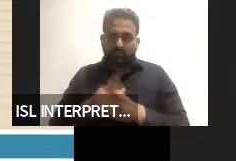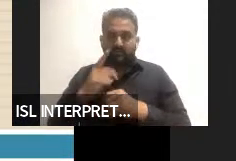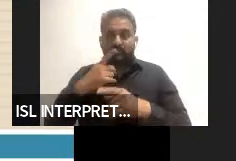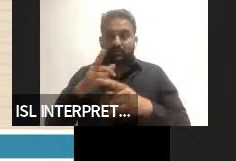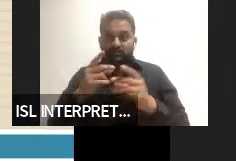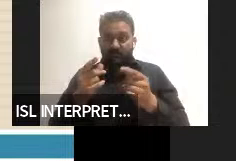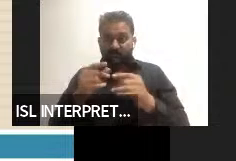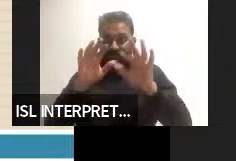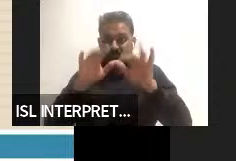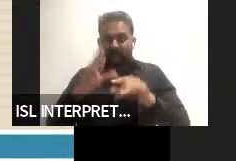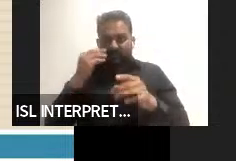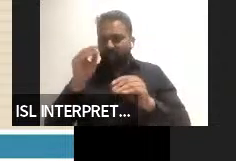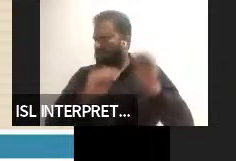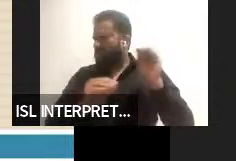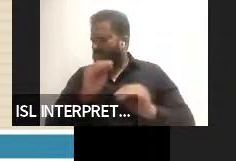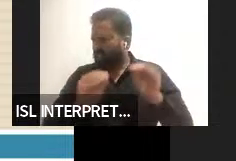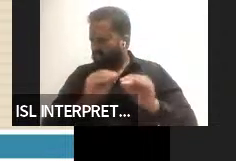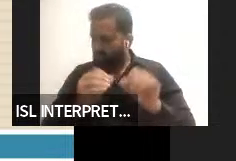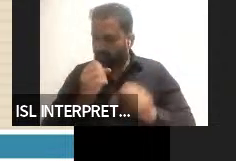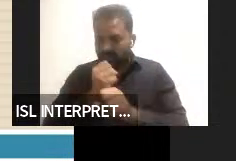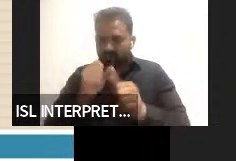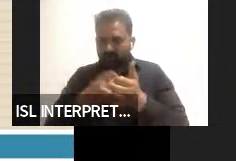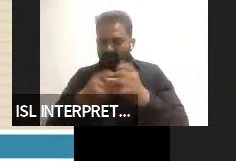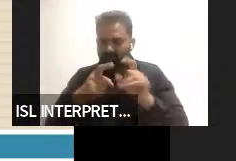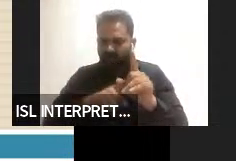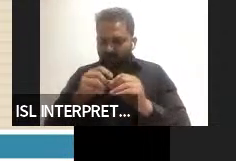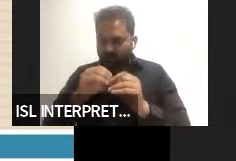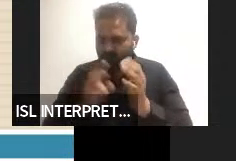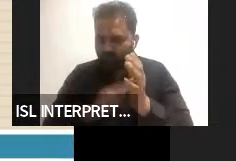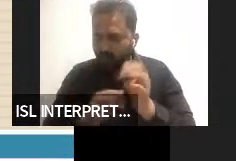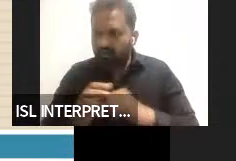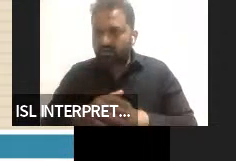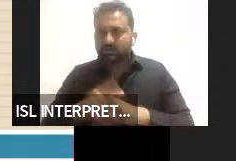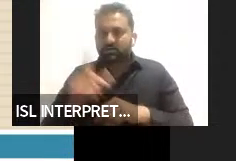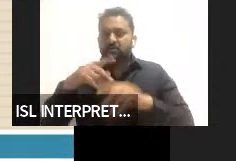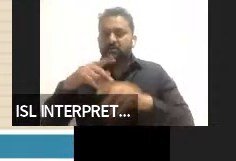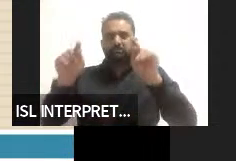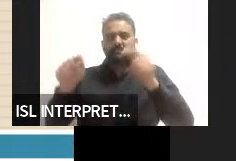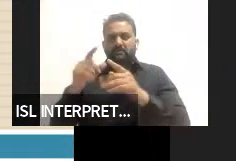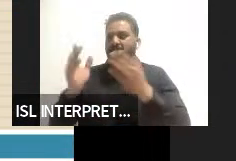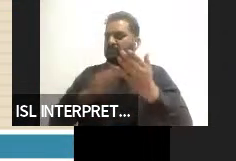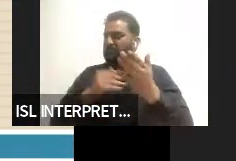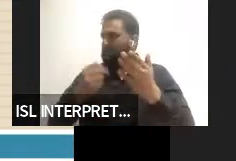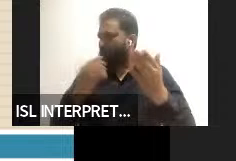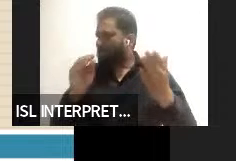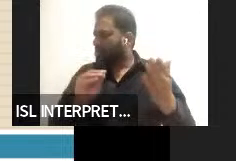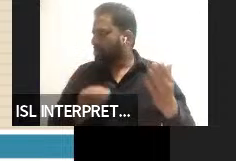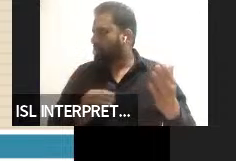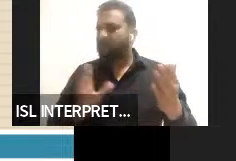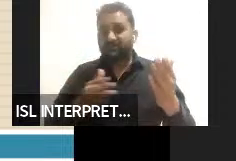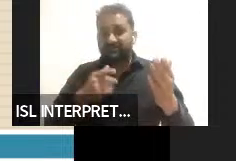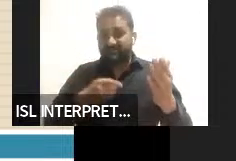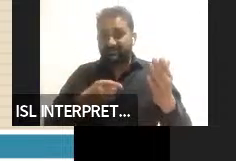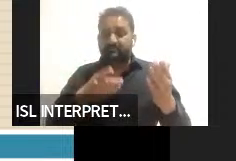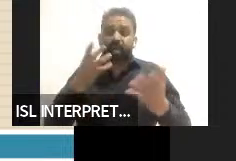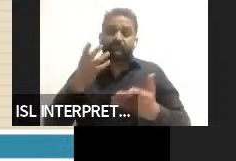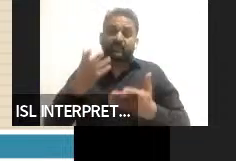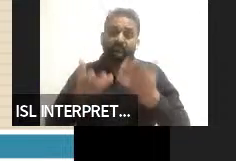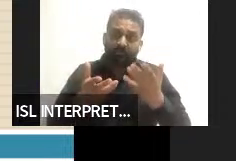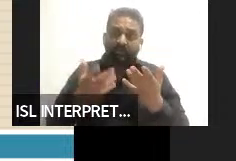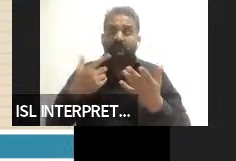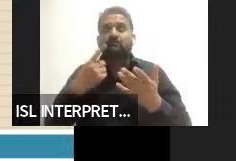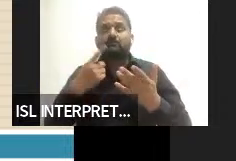people quote Gary Bourne, Ingeborg Schwenzer, and they write the page number, but it may or may not be